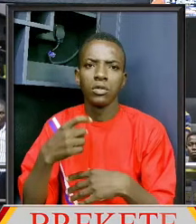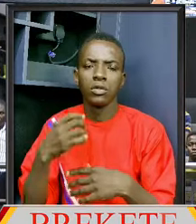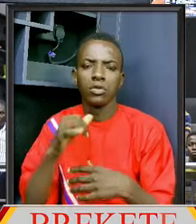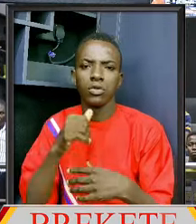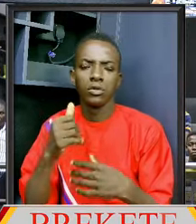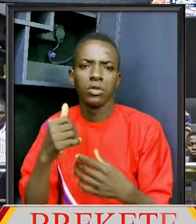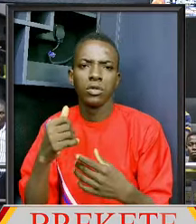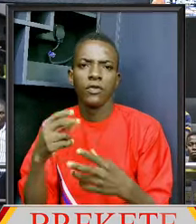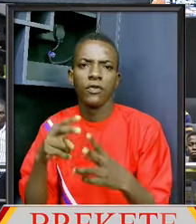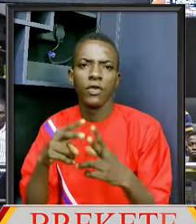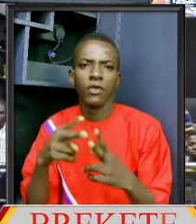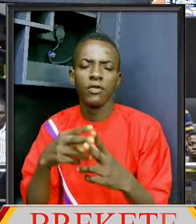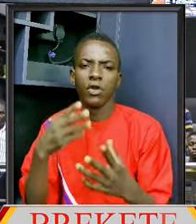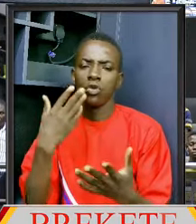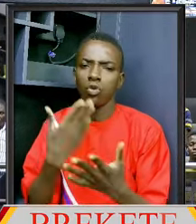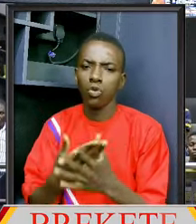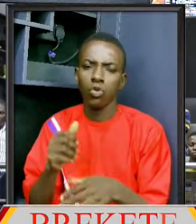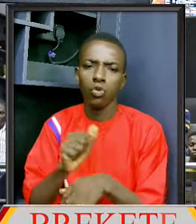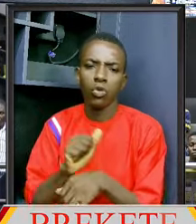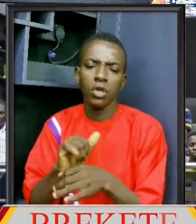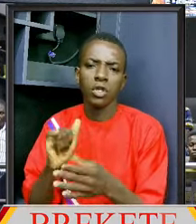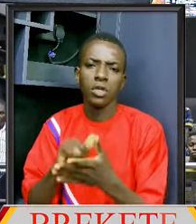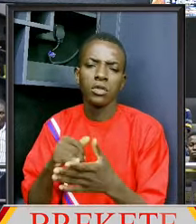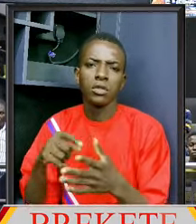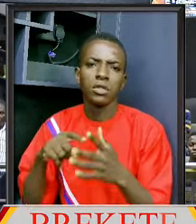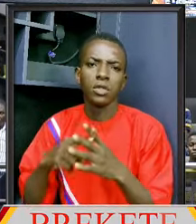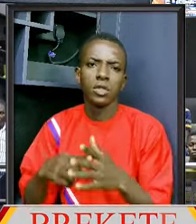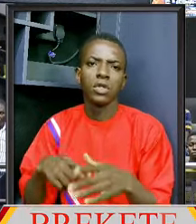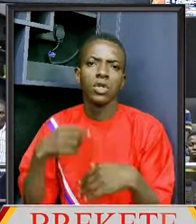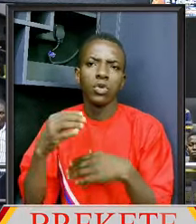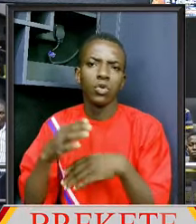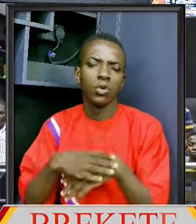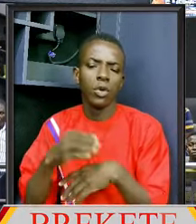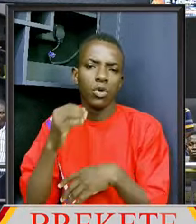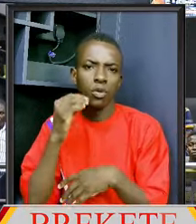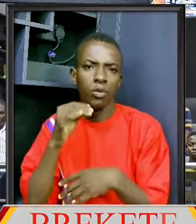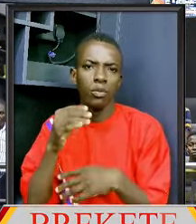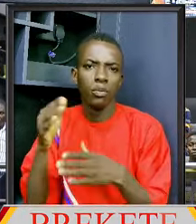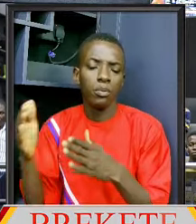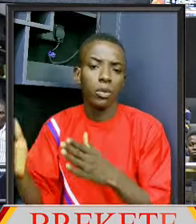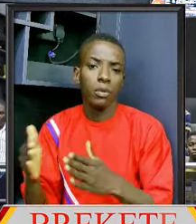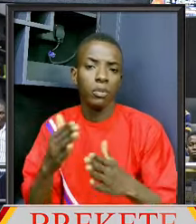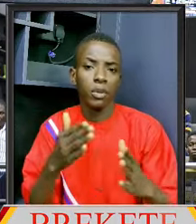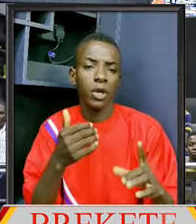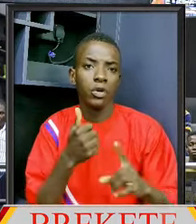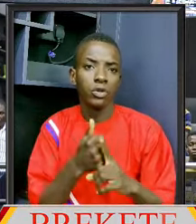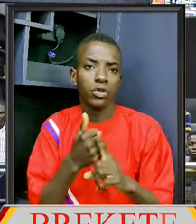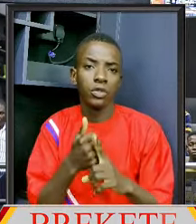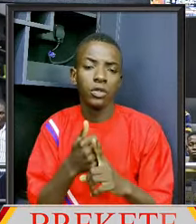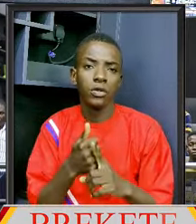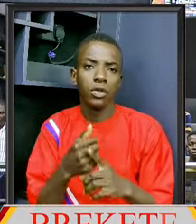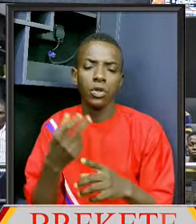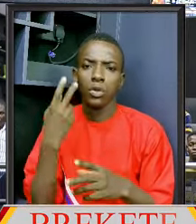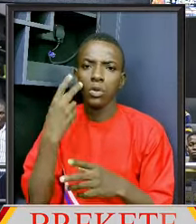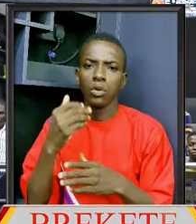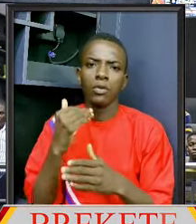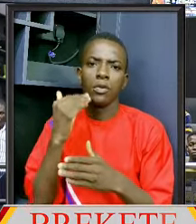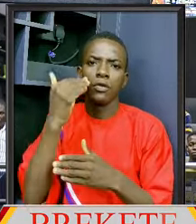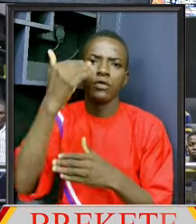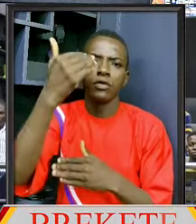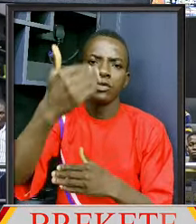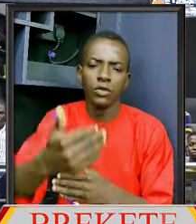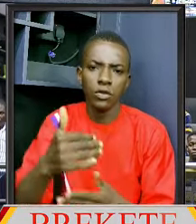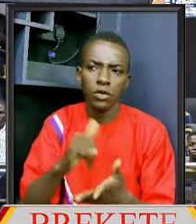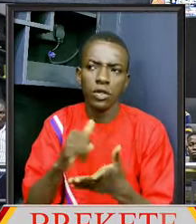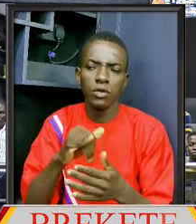day. But na very good work when I don't start. And go home, like he has said, prepare yourself. And then look beyond this,